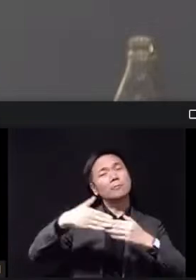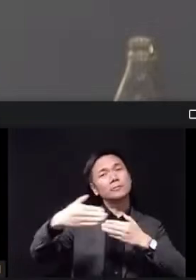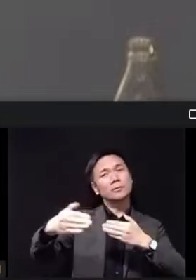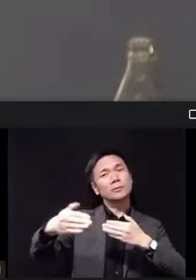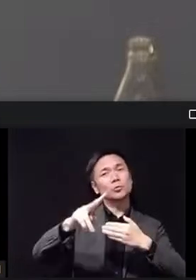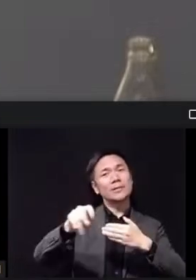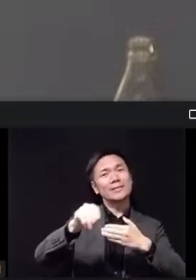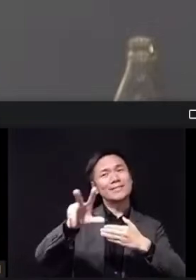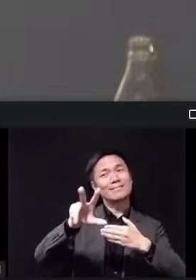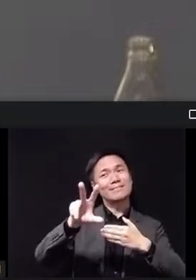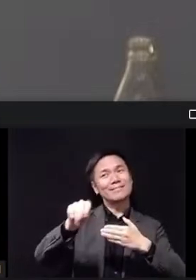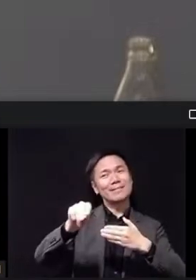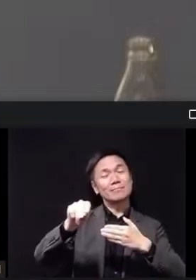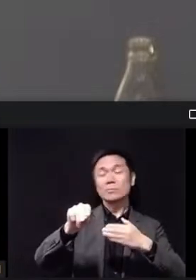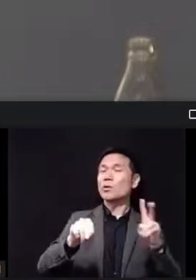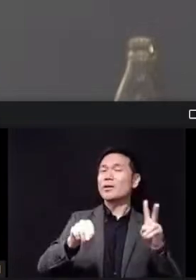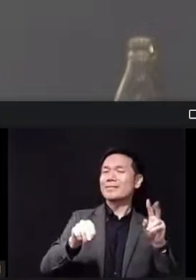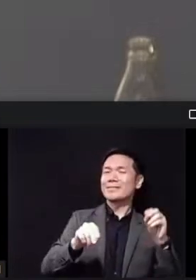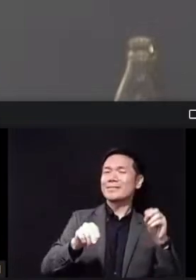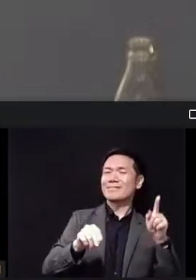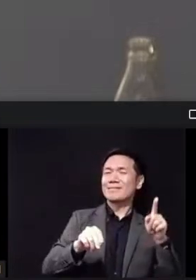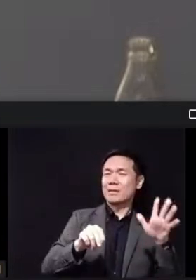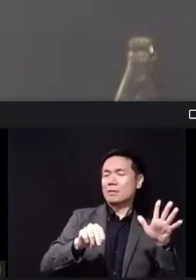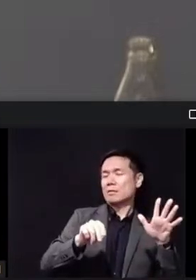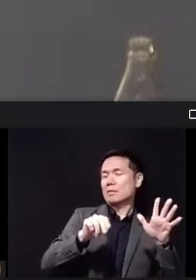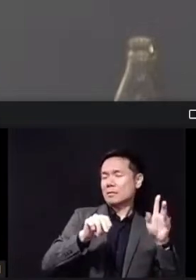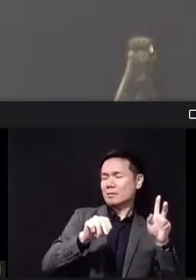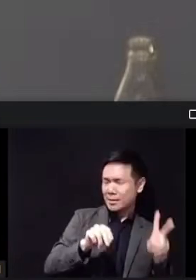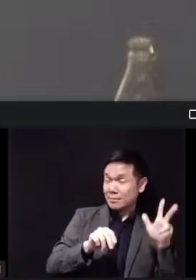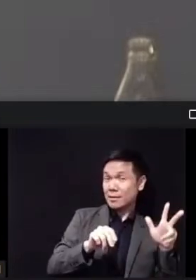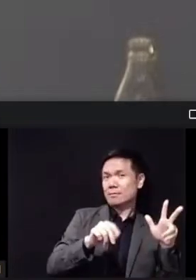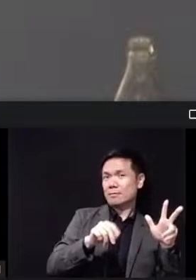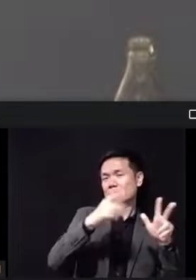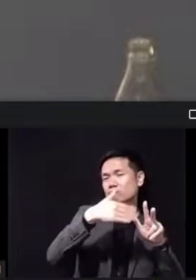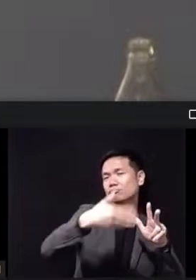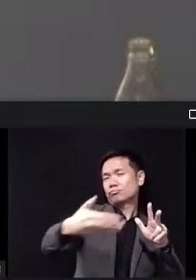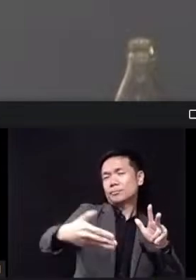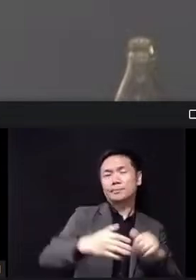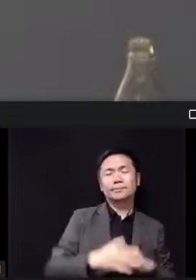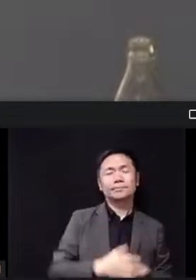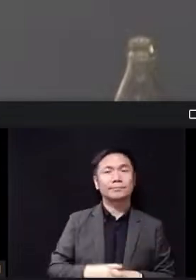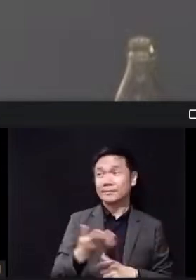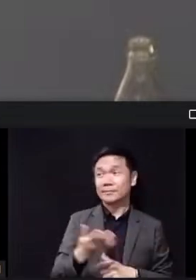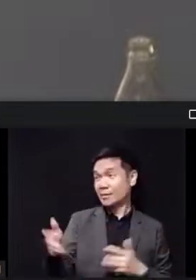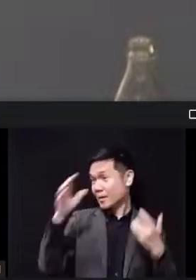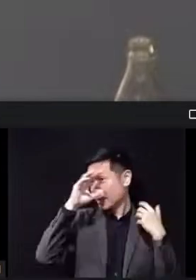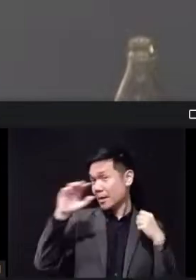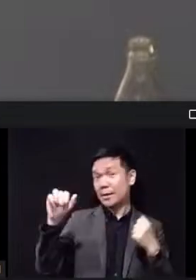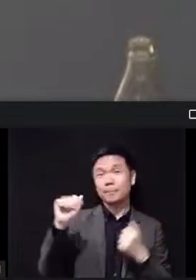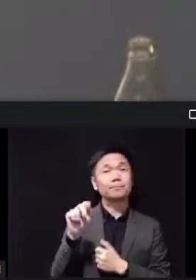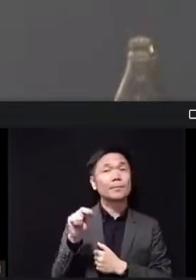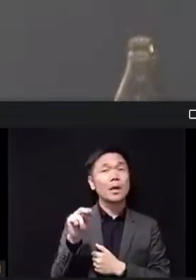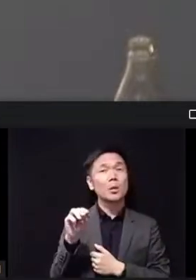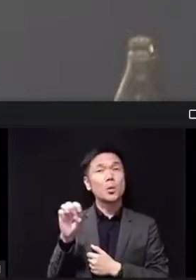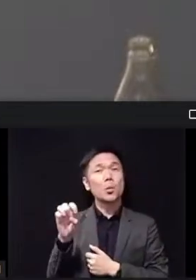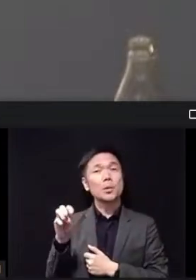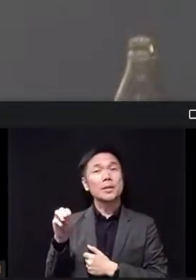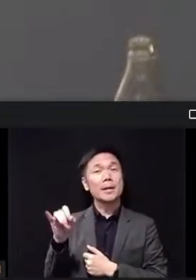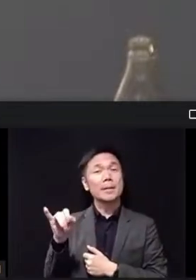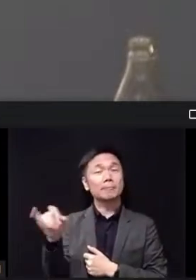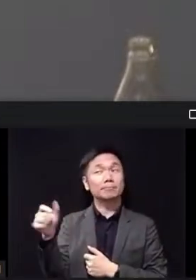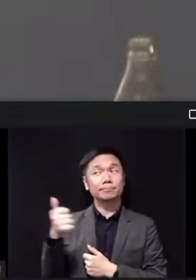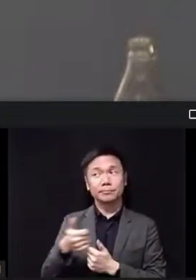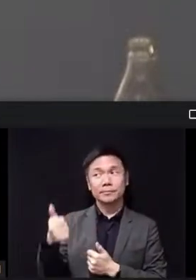post-2030 population and development agenda. As underscored by Ambassador Nomi, the chair of